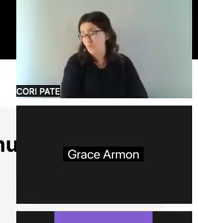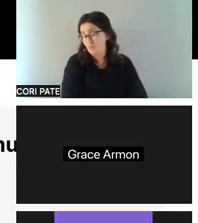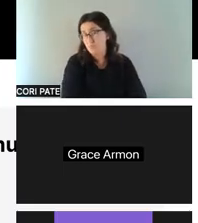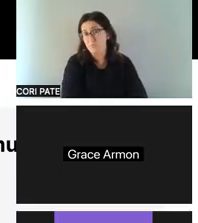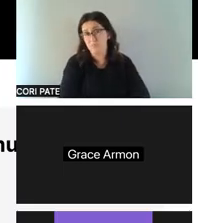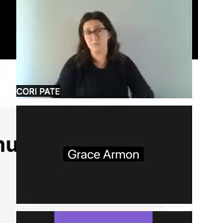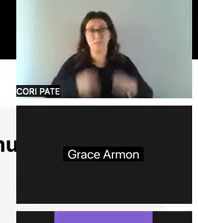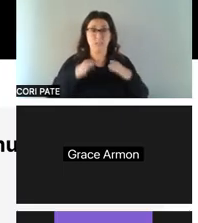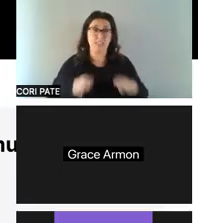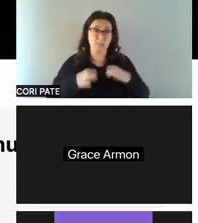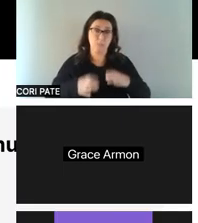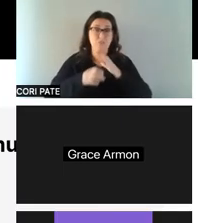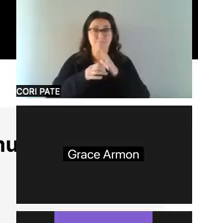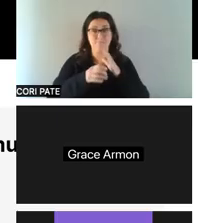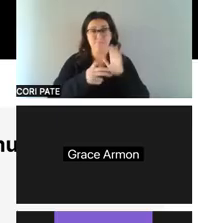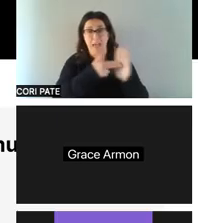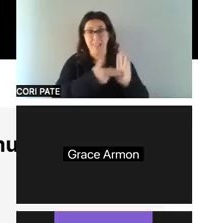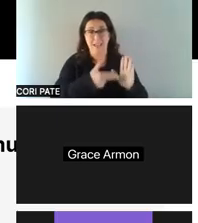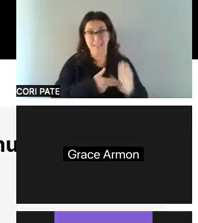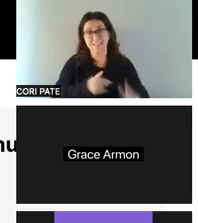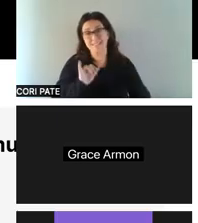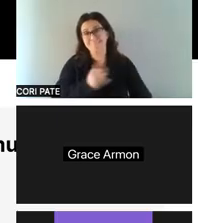Customer highlights.